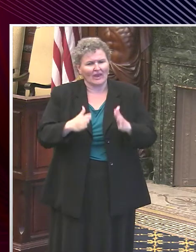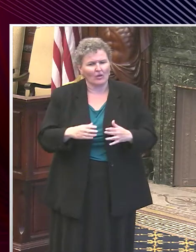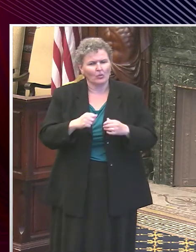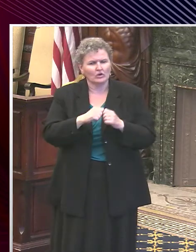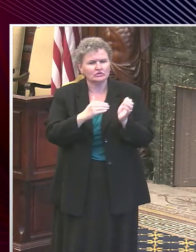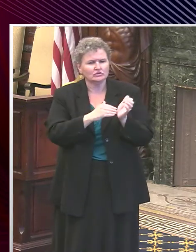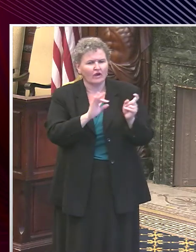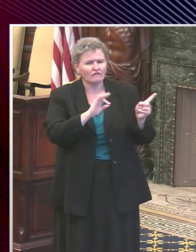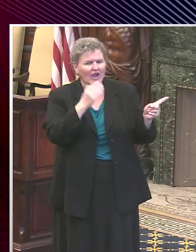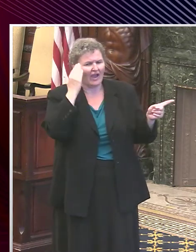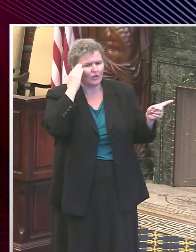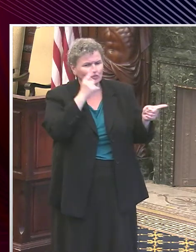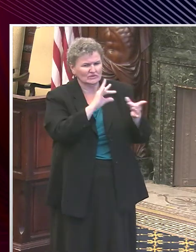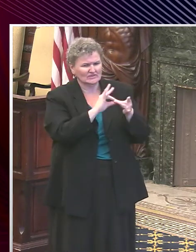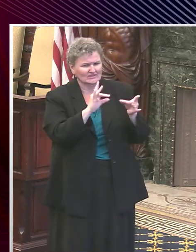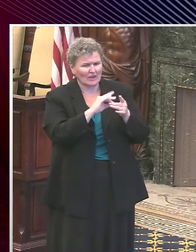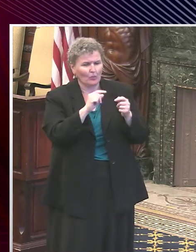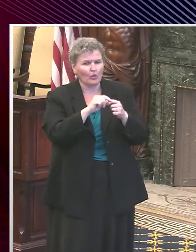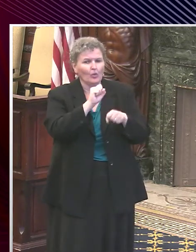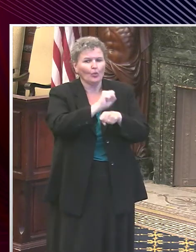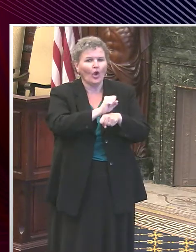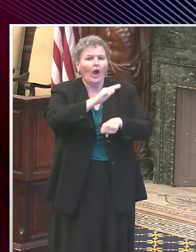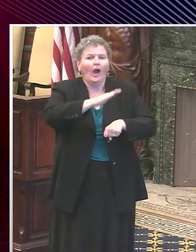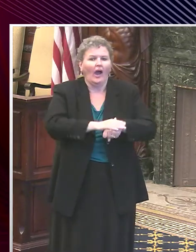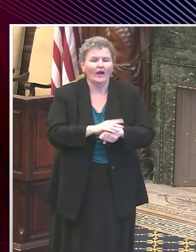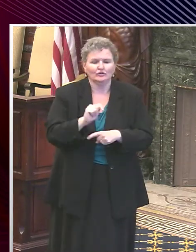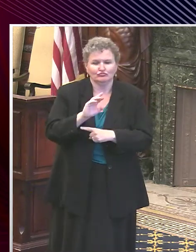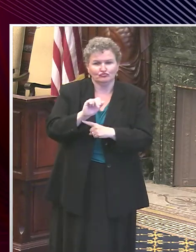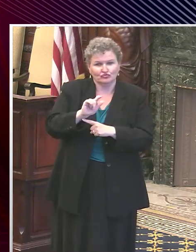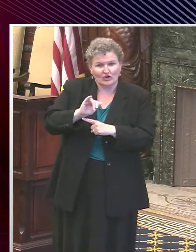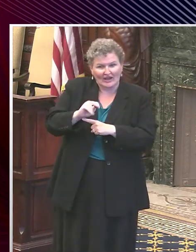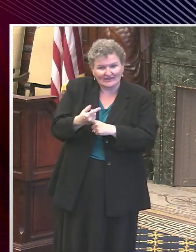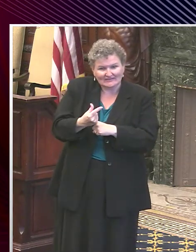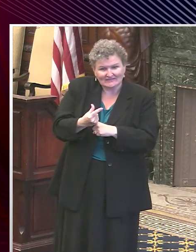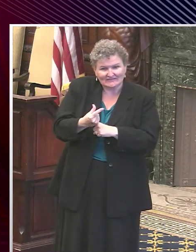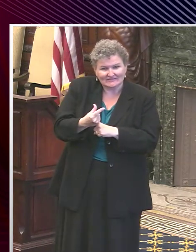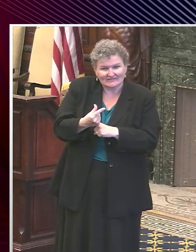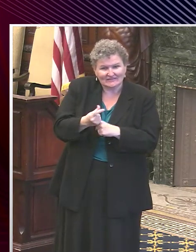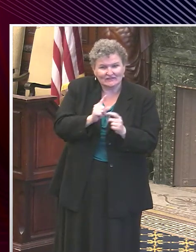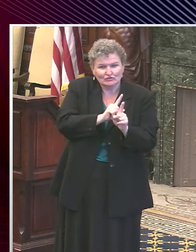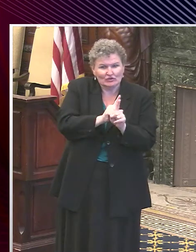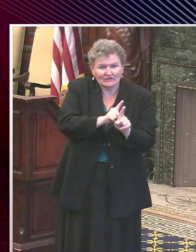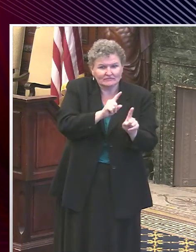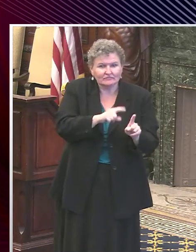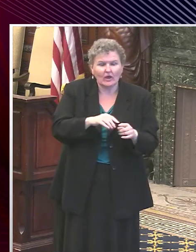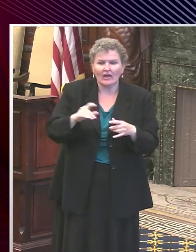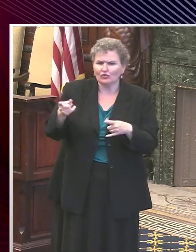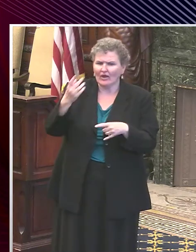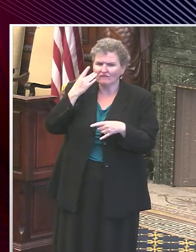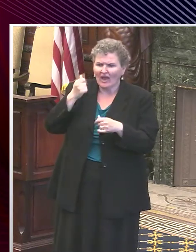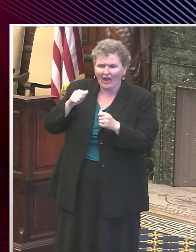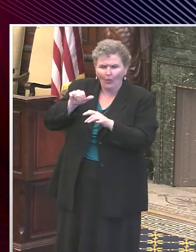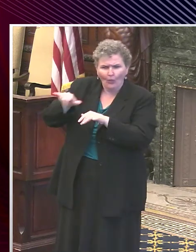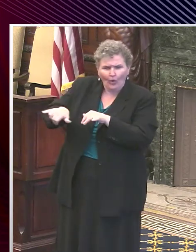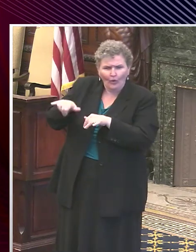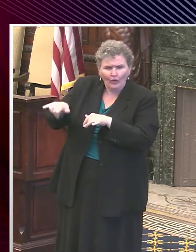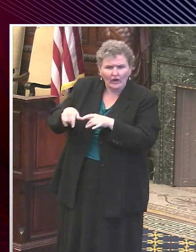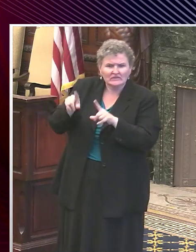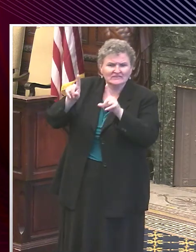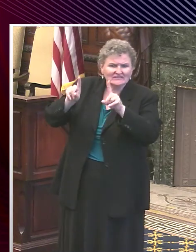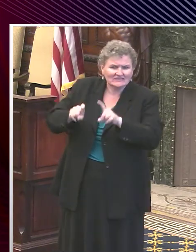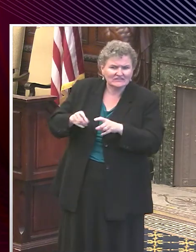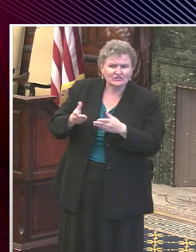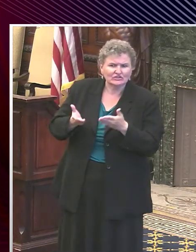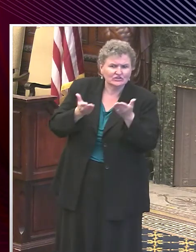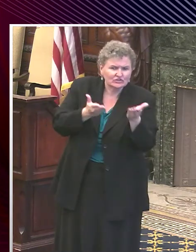you said they're working on the contact tracing. Are you aware if there's been any quarantine or testing suggested for